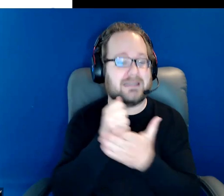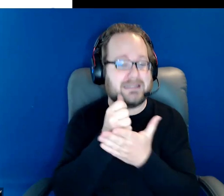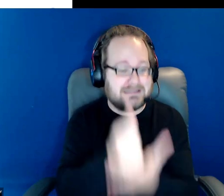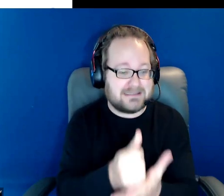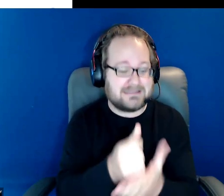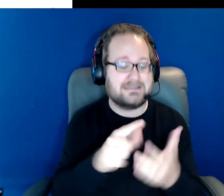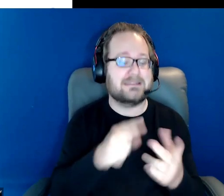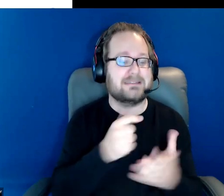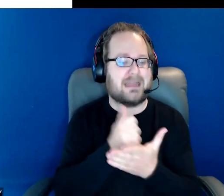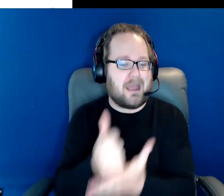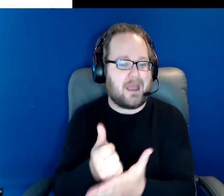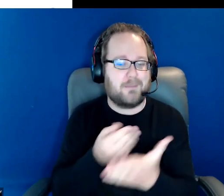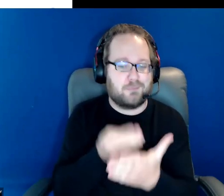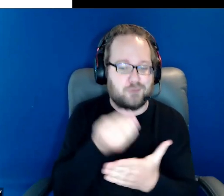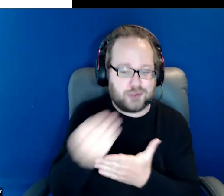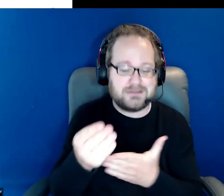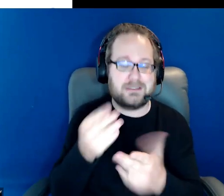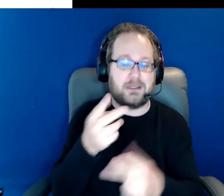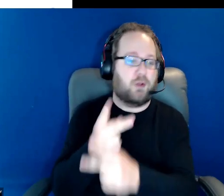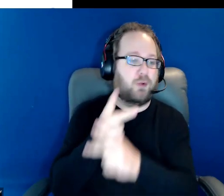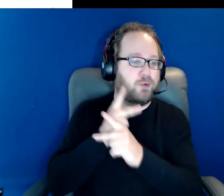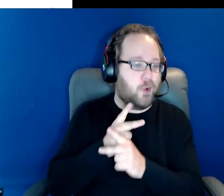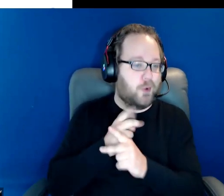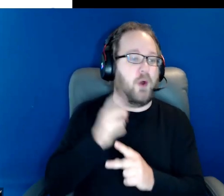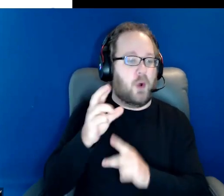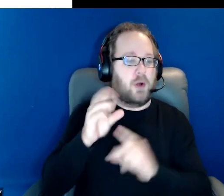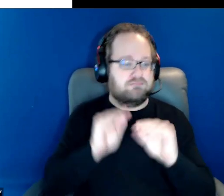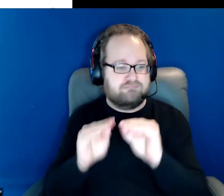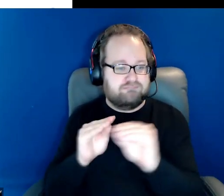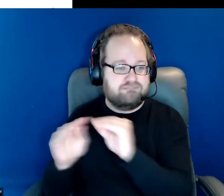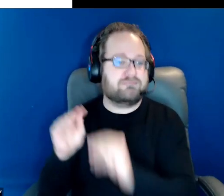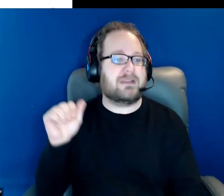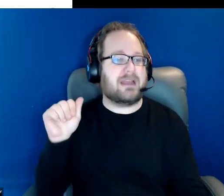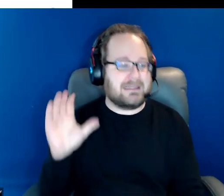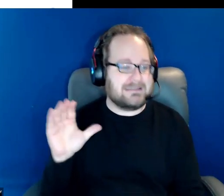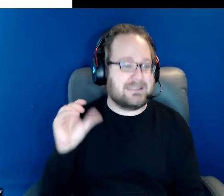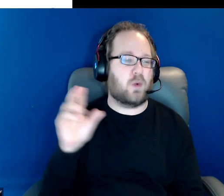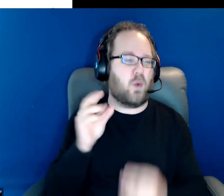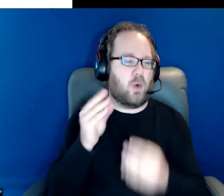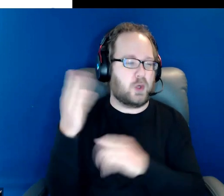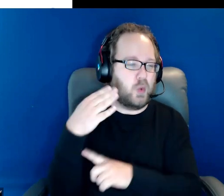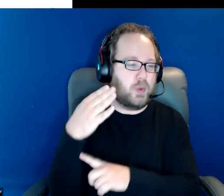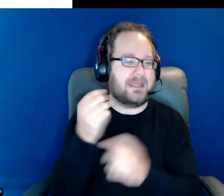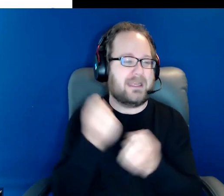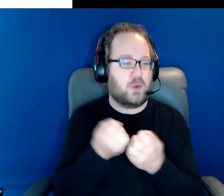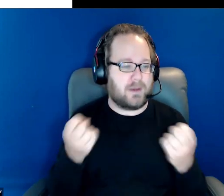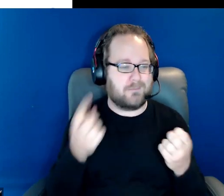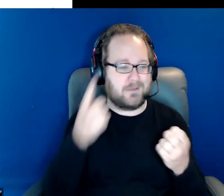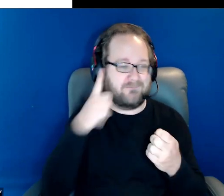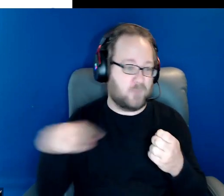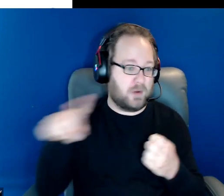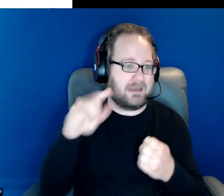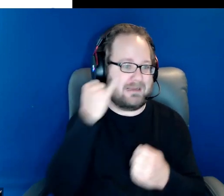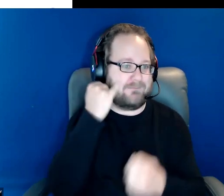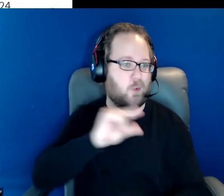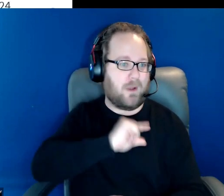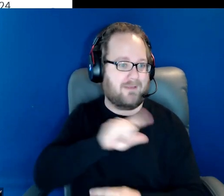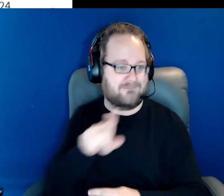purchasing, repairing, or loaning or replacing cooling equipment for eligible individuals and families. Next